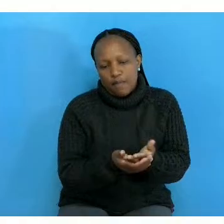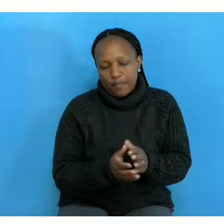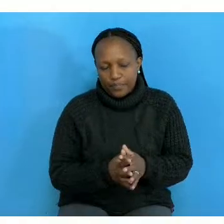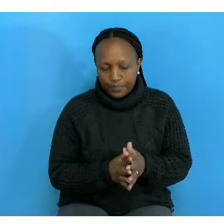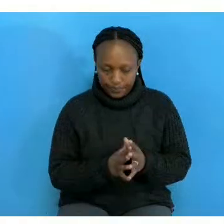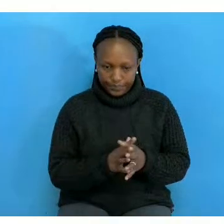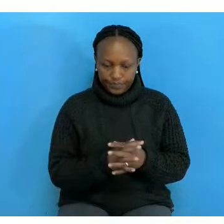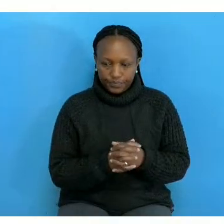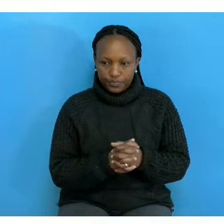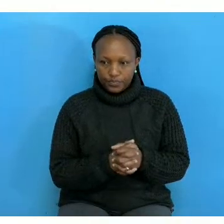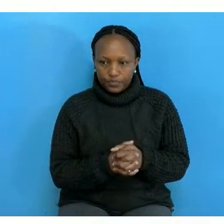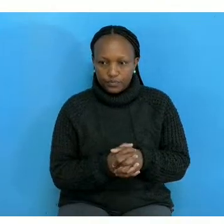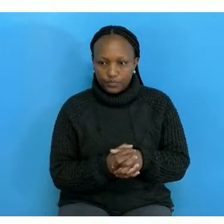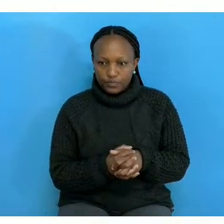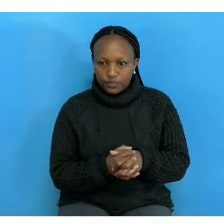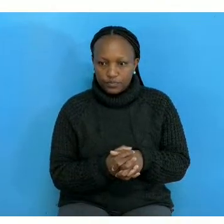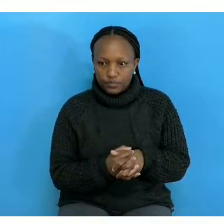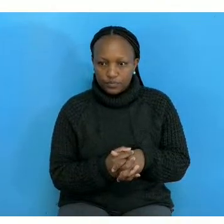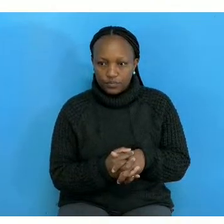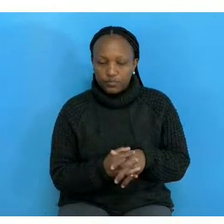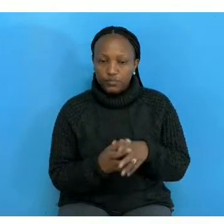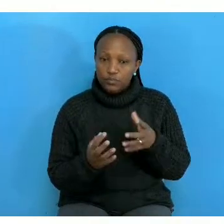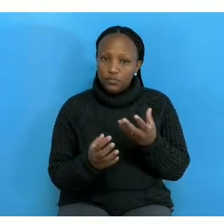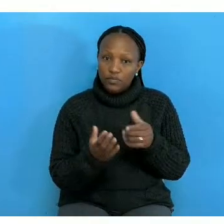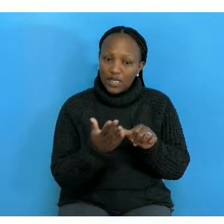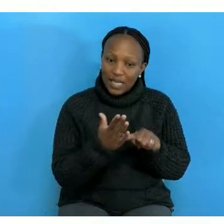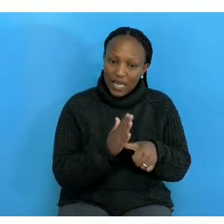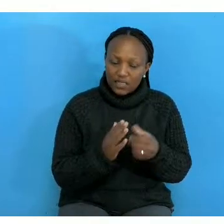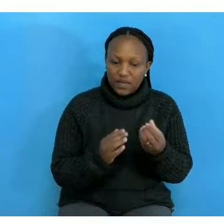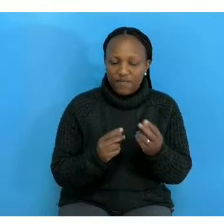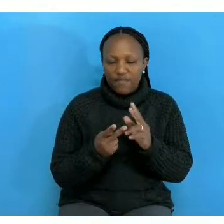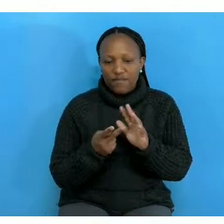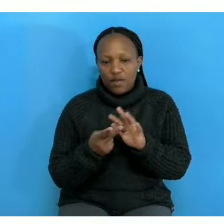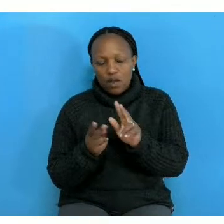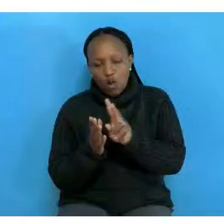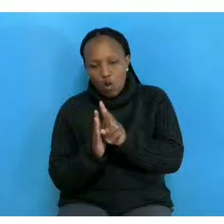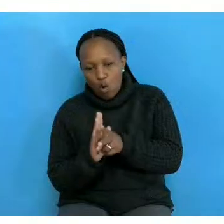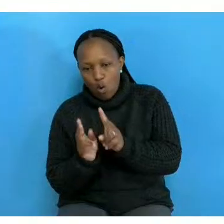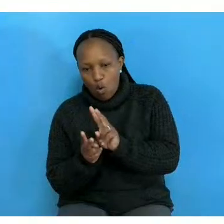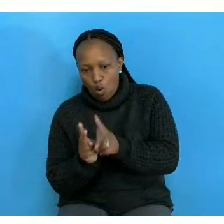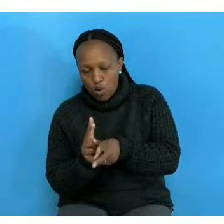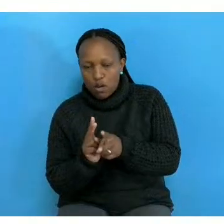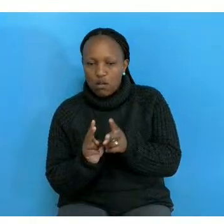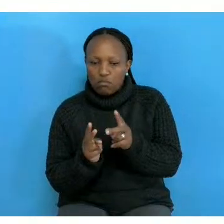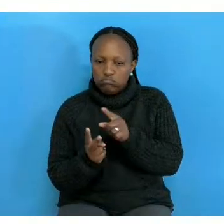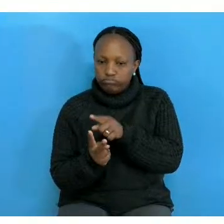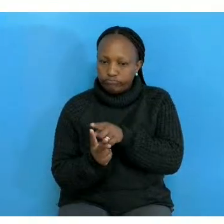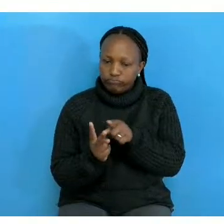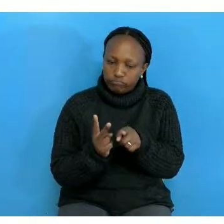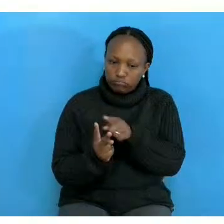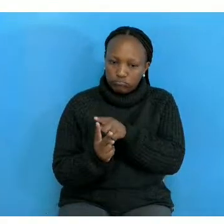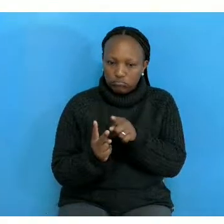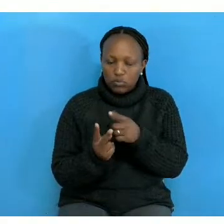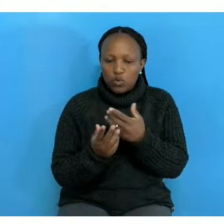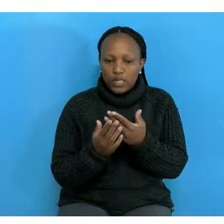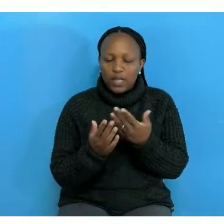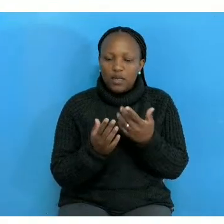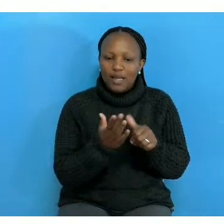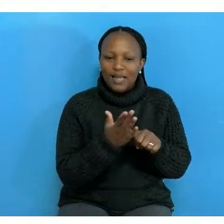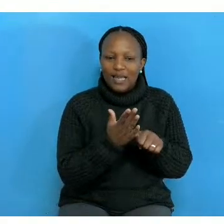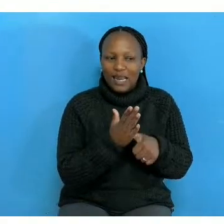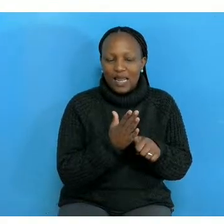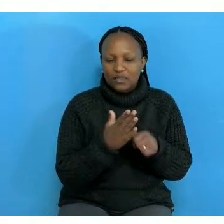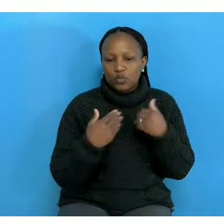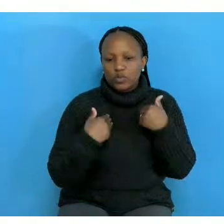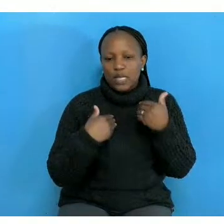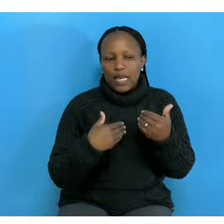And also, we've got grants and we've got loans. So it is also possible to graduate from a grant. You started with